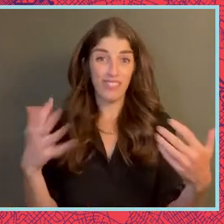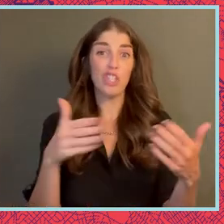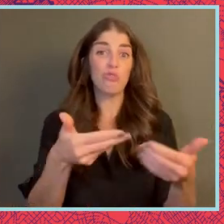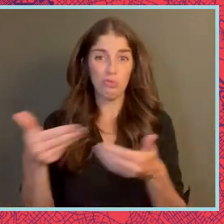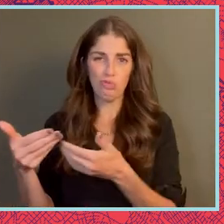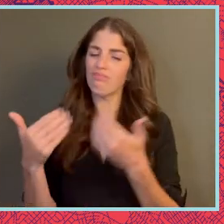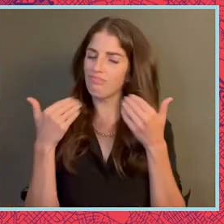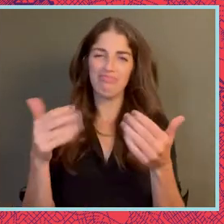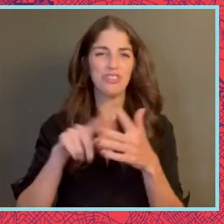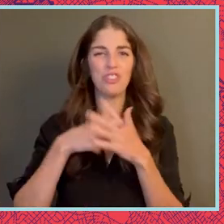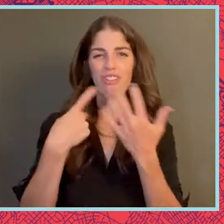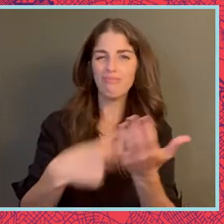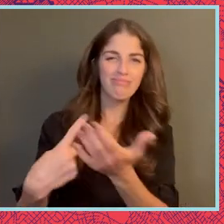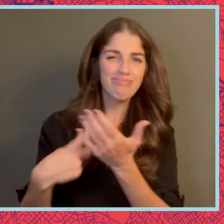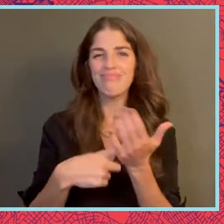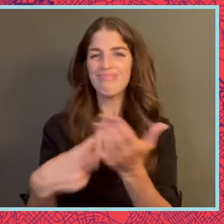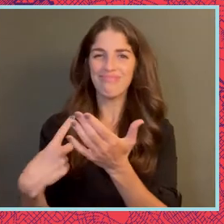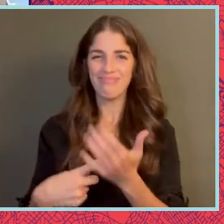right into our conversation.